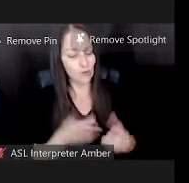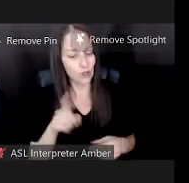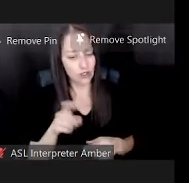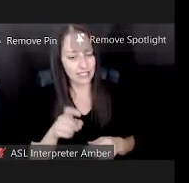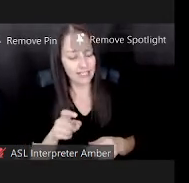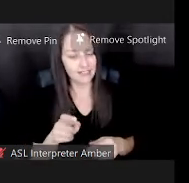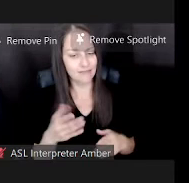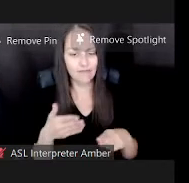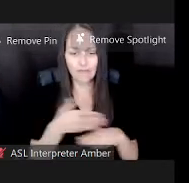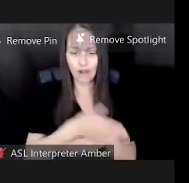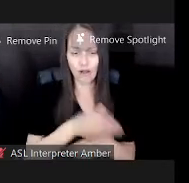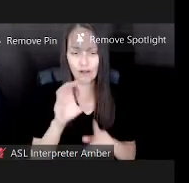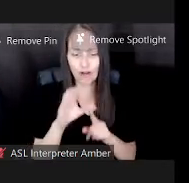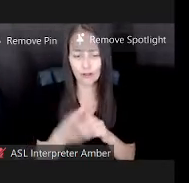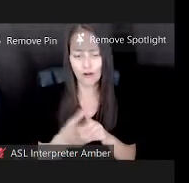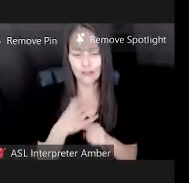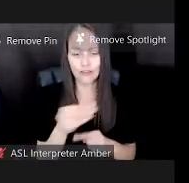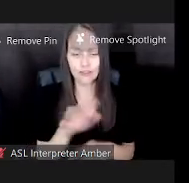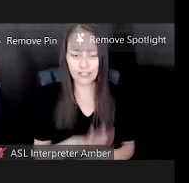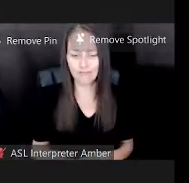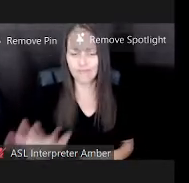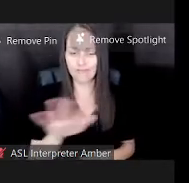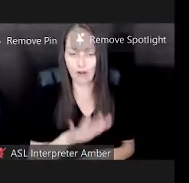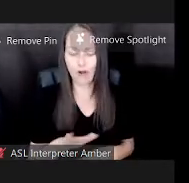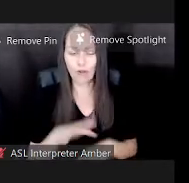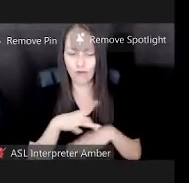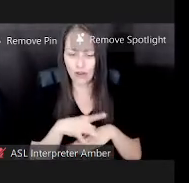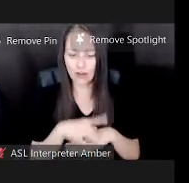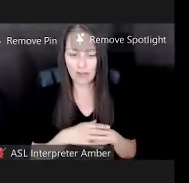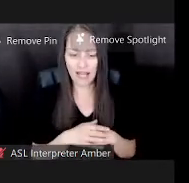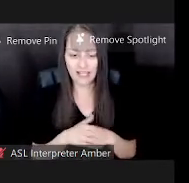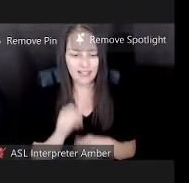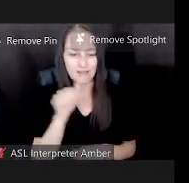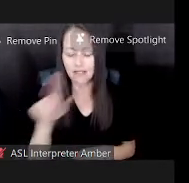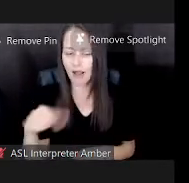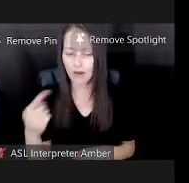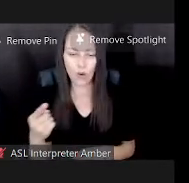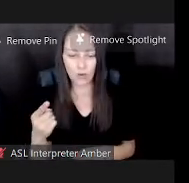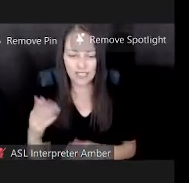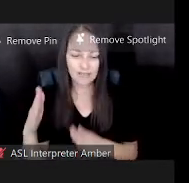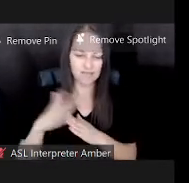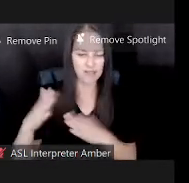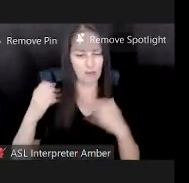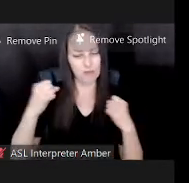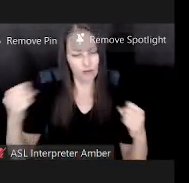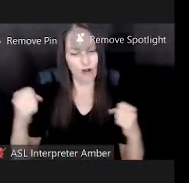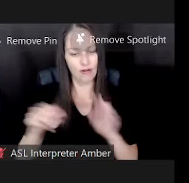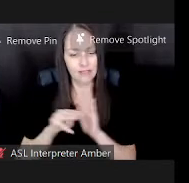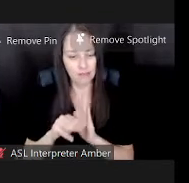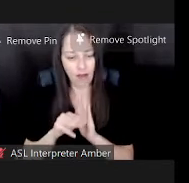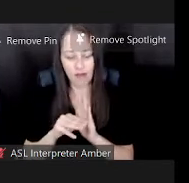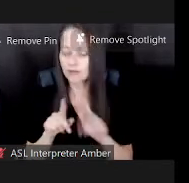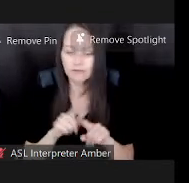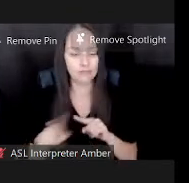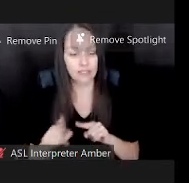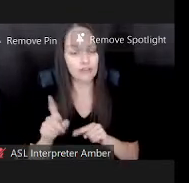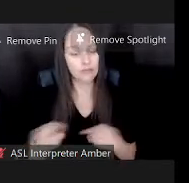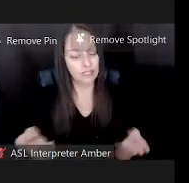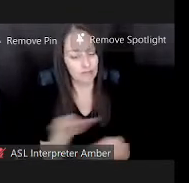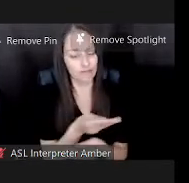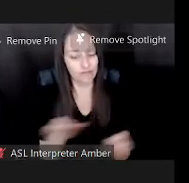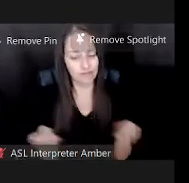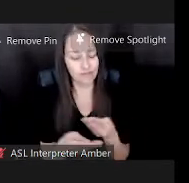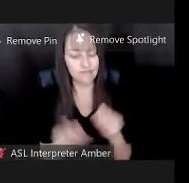and across the planet, not dominant models, but exchanged, equitable